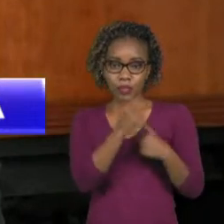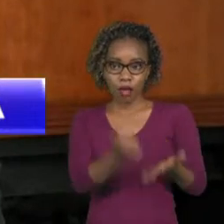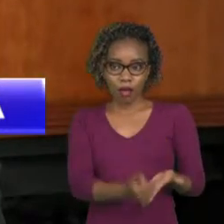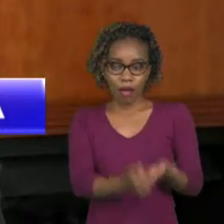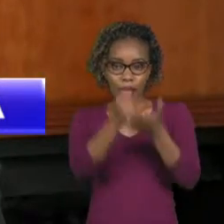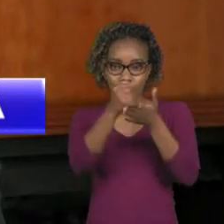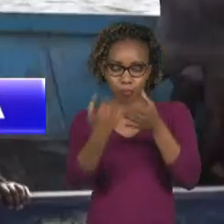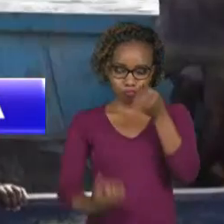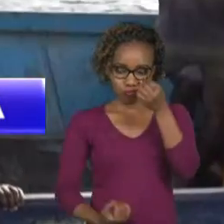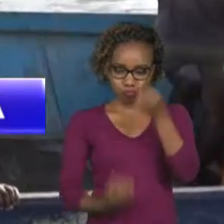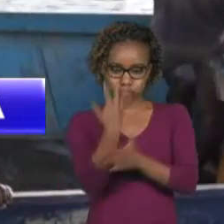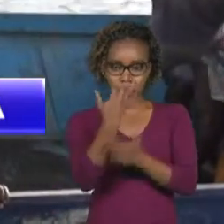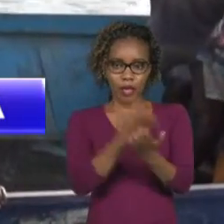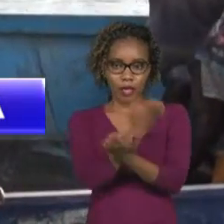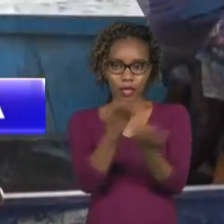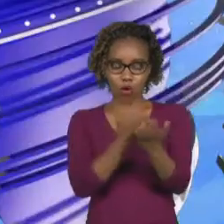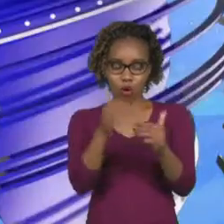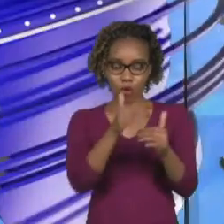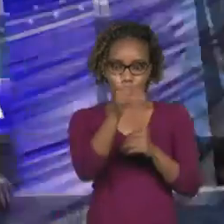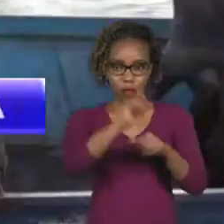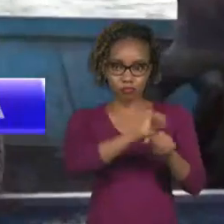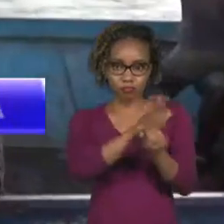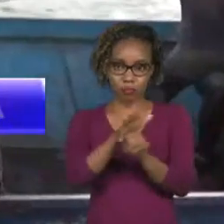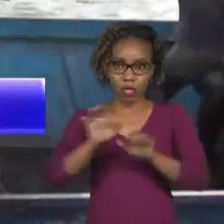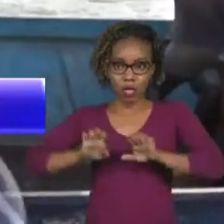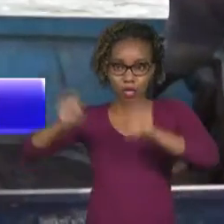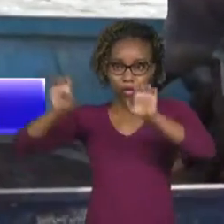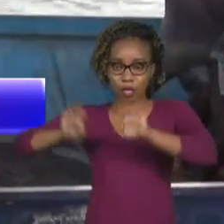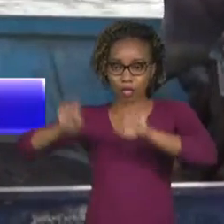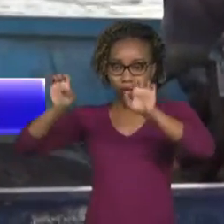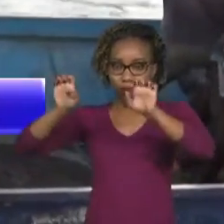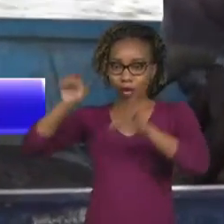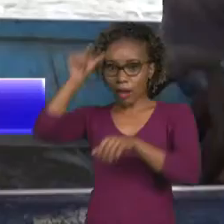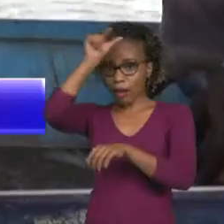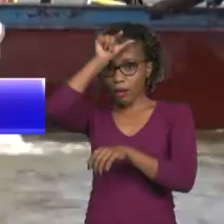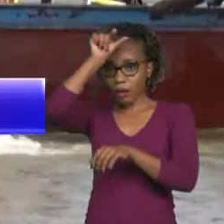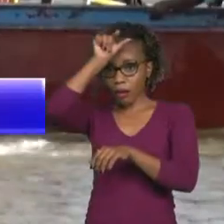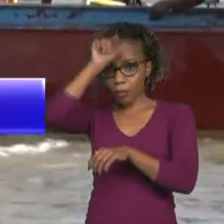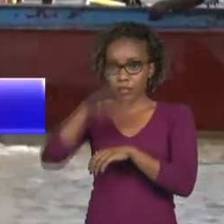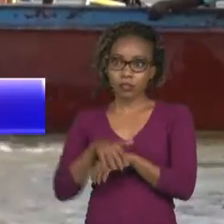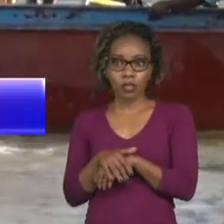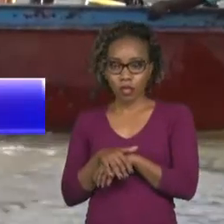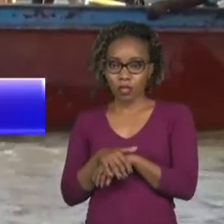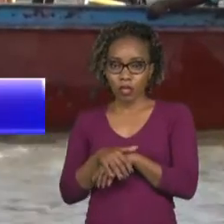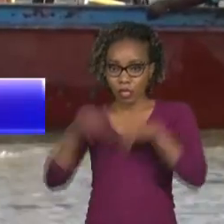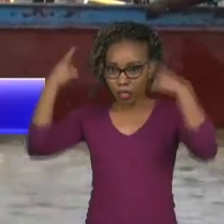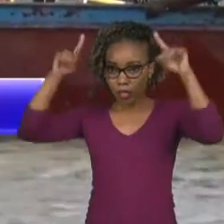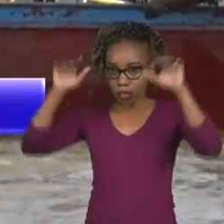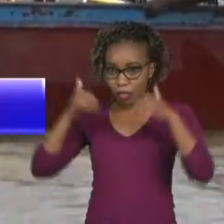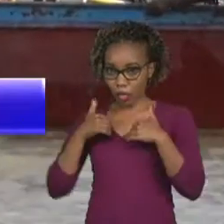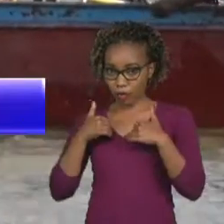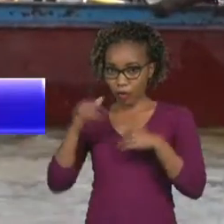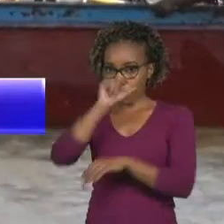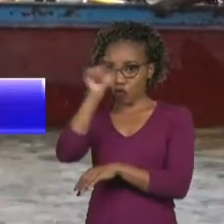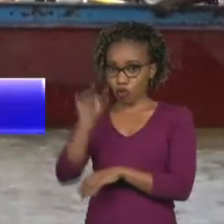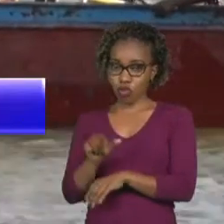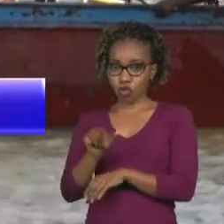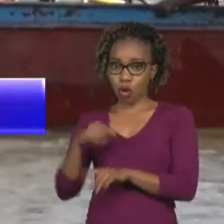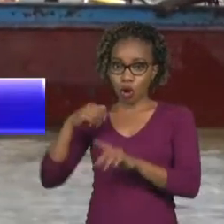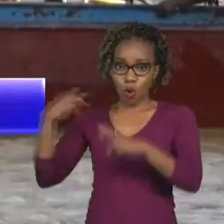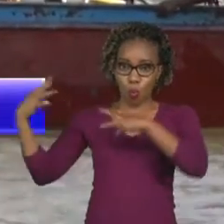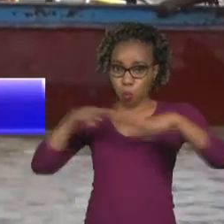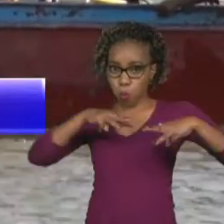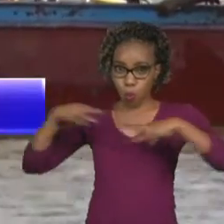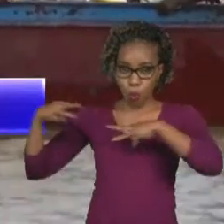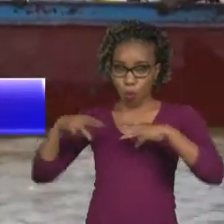rebuild their economy. Ethiopia's government claimed advances in its battle against the dissident Tigray region on Saturday,